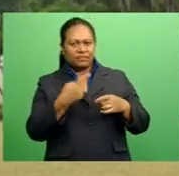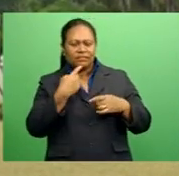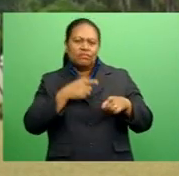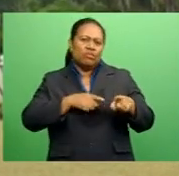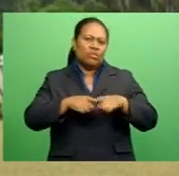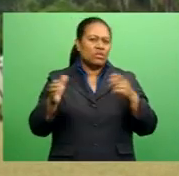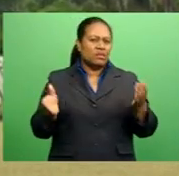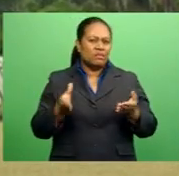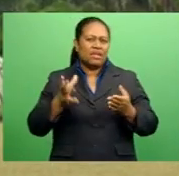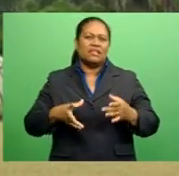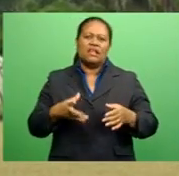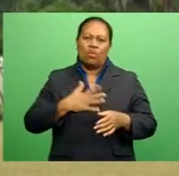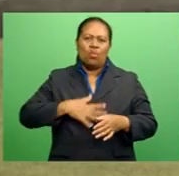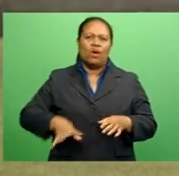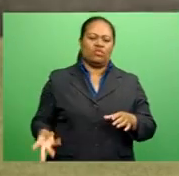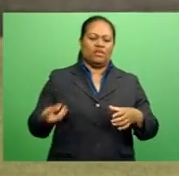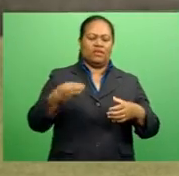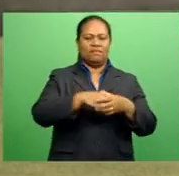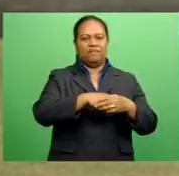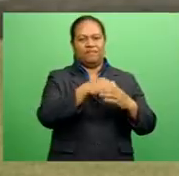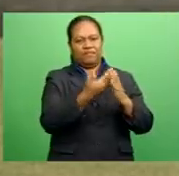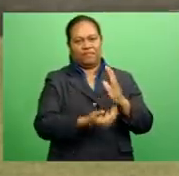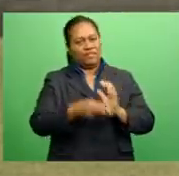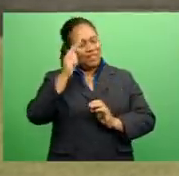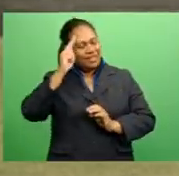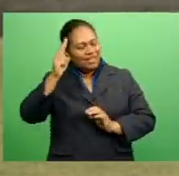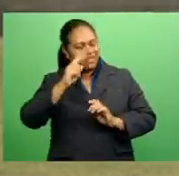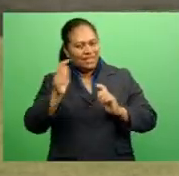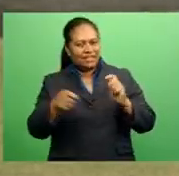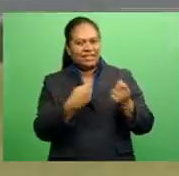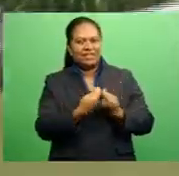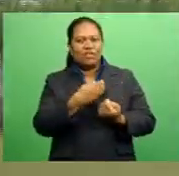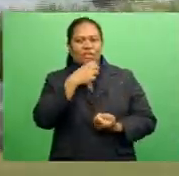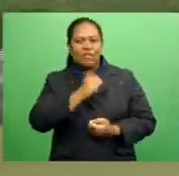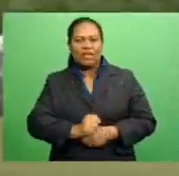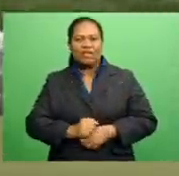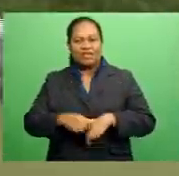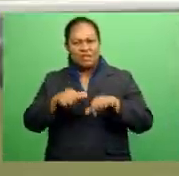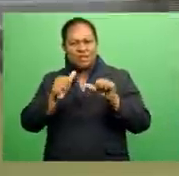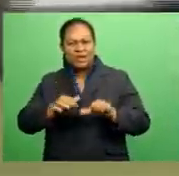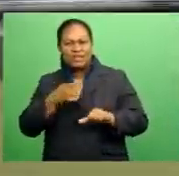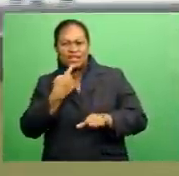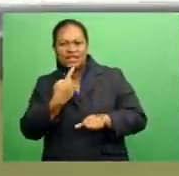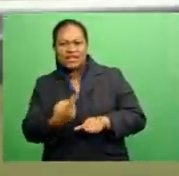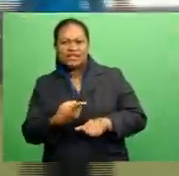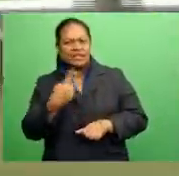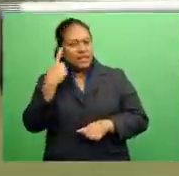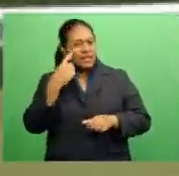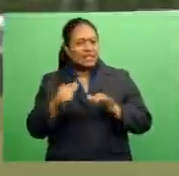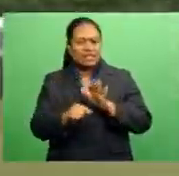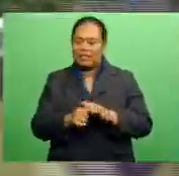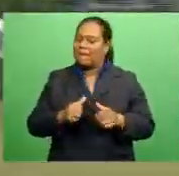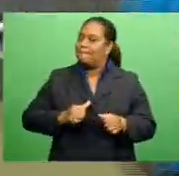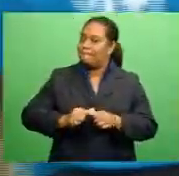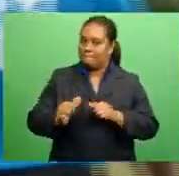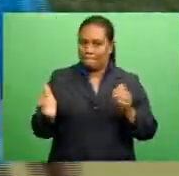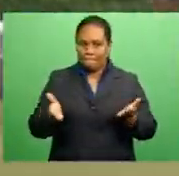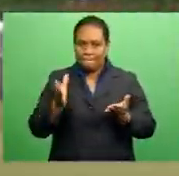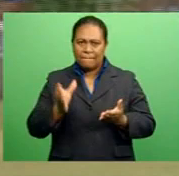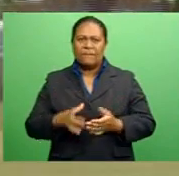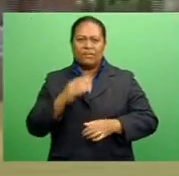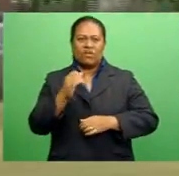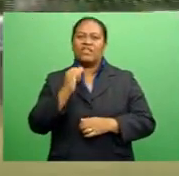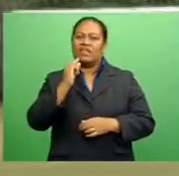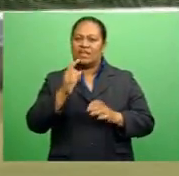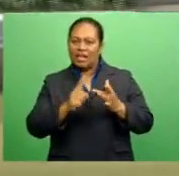players fighting for a spot in the men's national team. Conrote says the tournament will be used to identify the best players to prepare for the